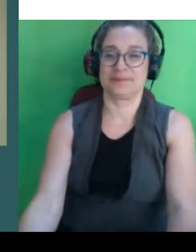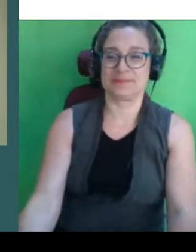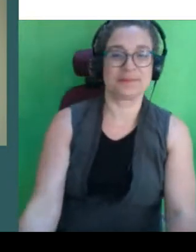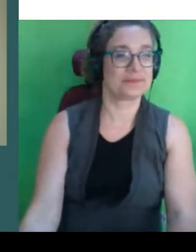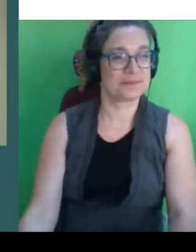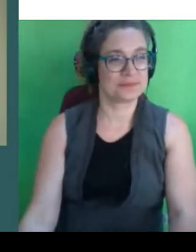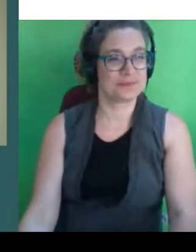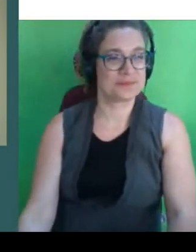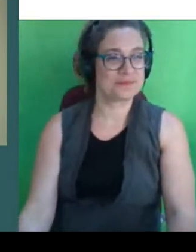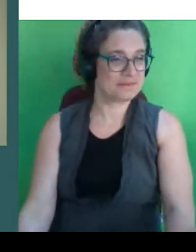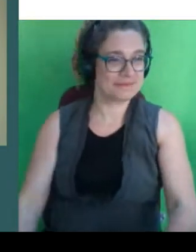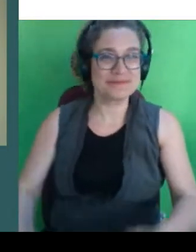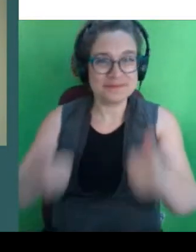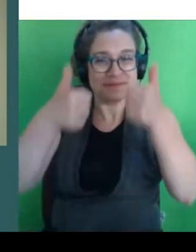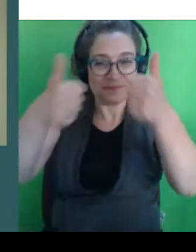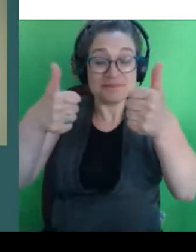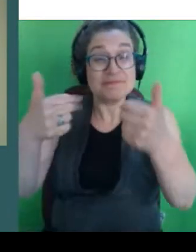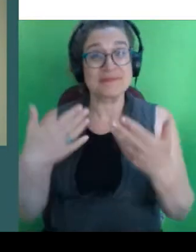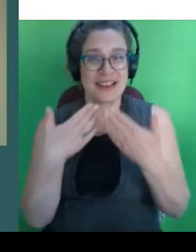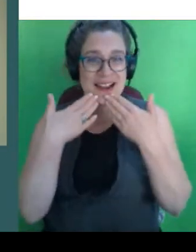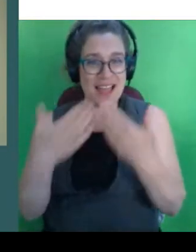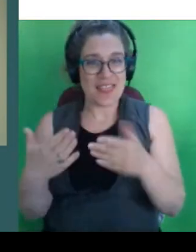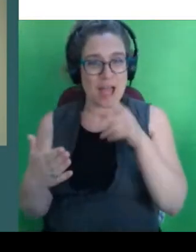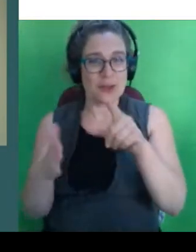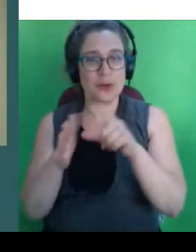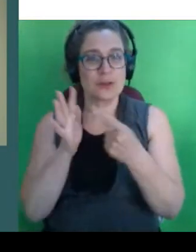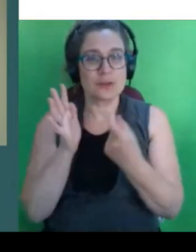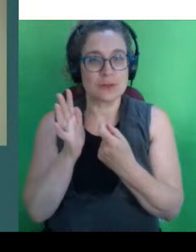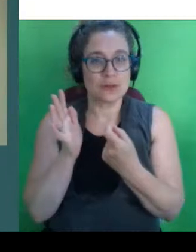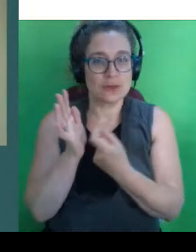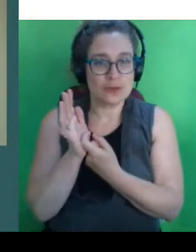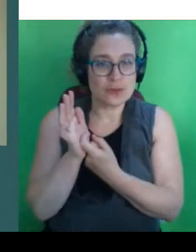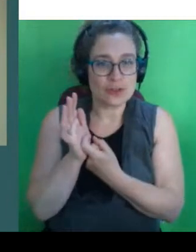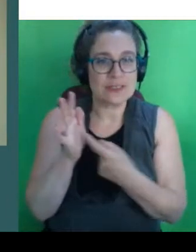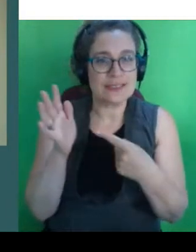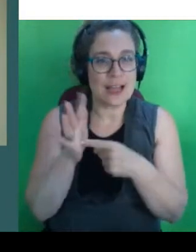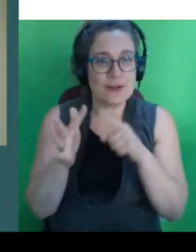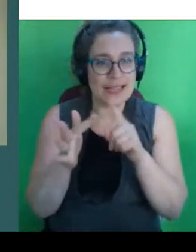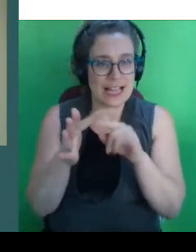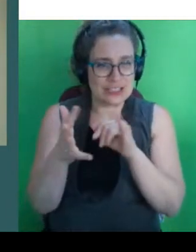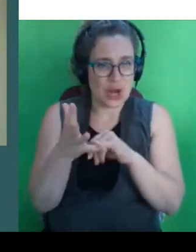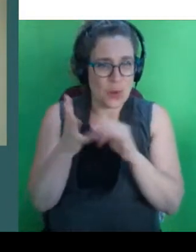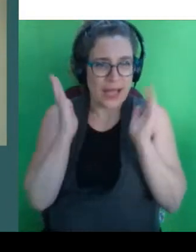Thank you very much, Dr. Tariq El-Shanawani. Are you ready for some questions?